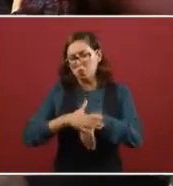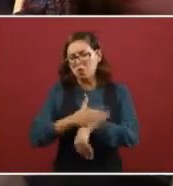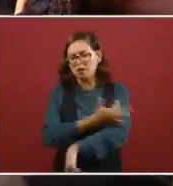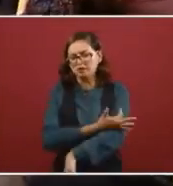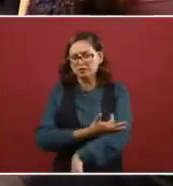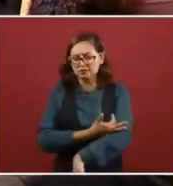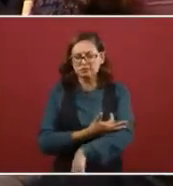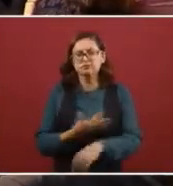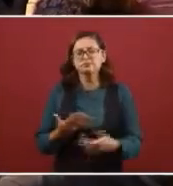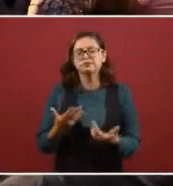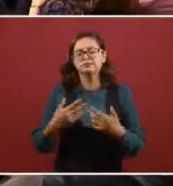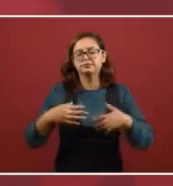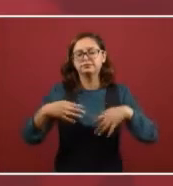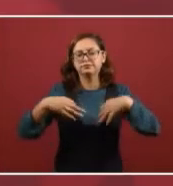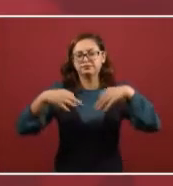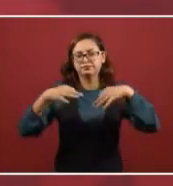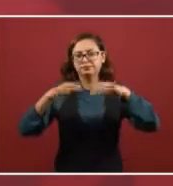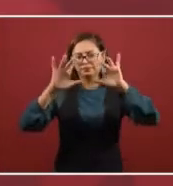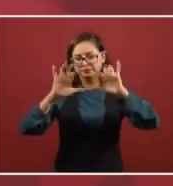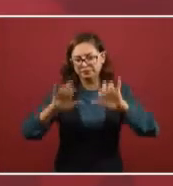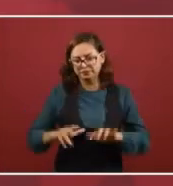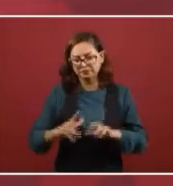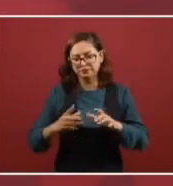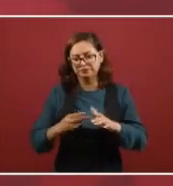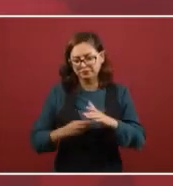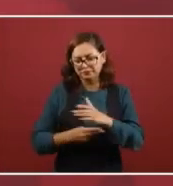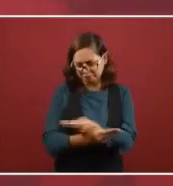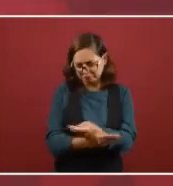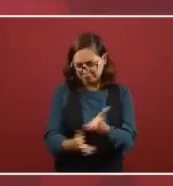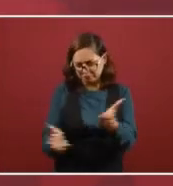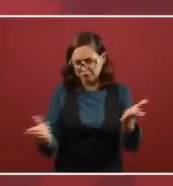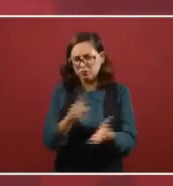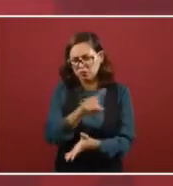we would not mind sharing in a diplomatic way